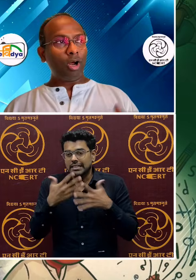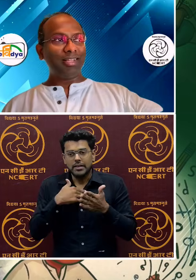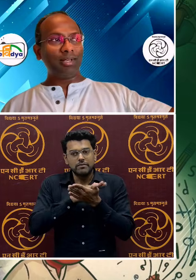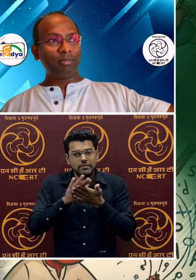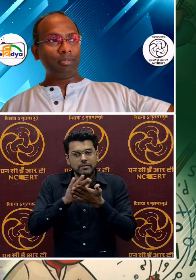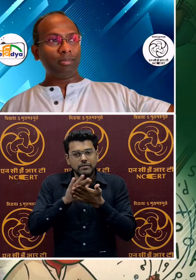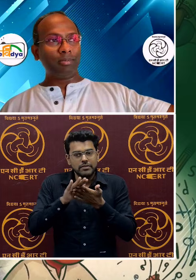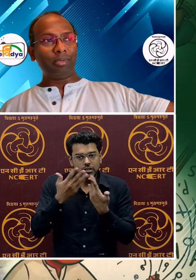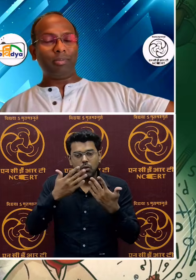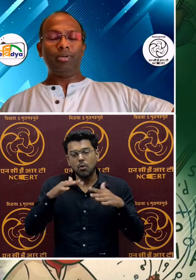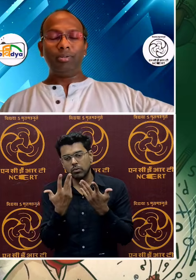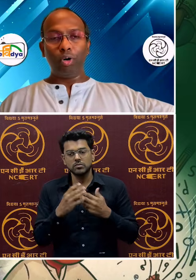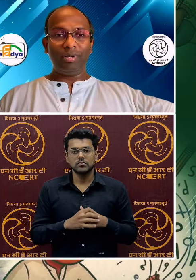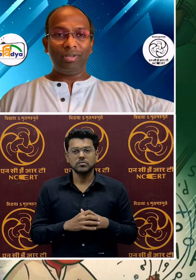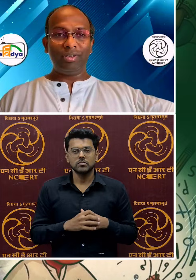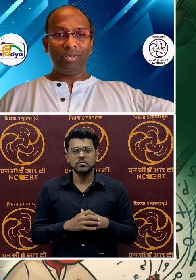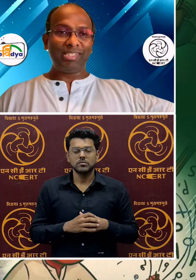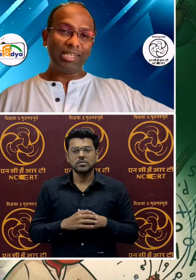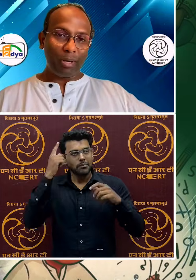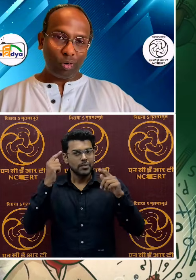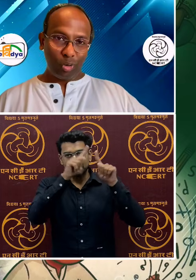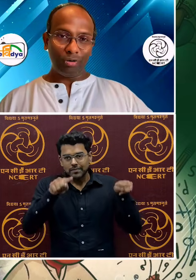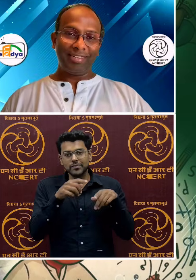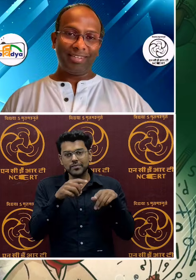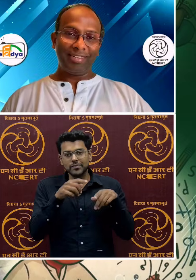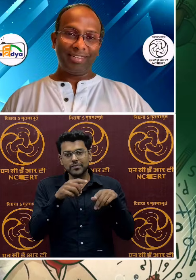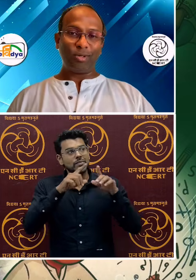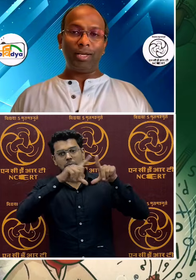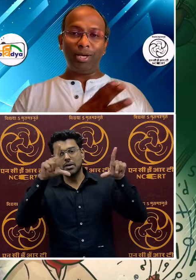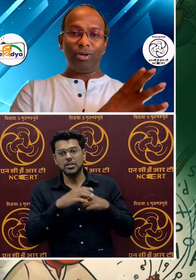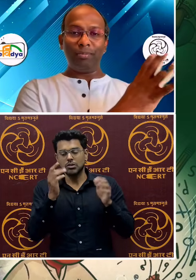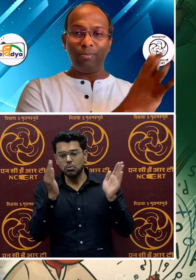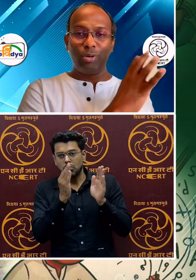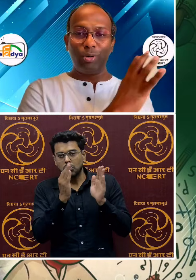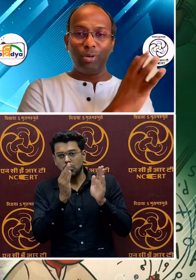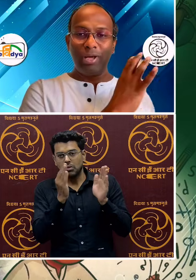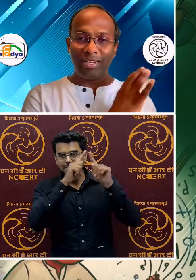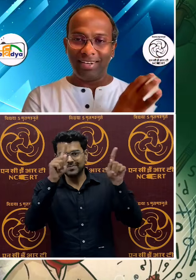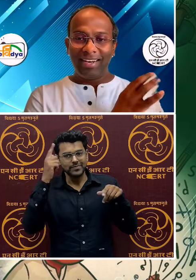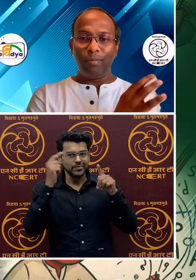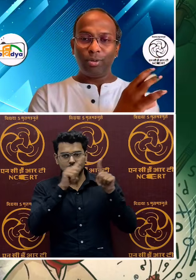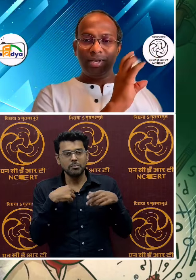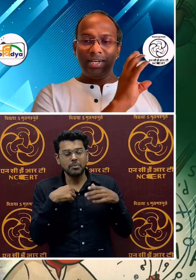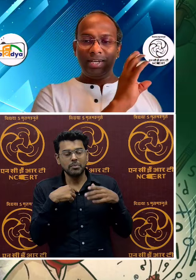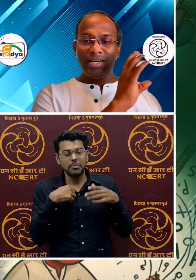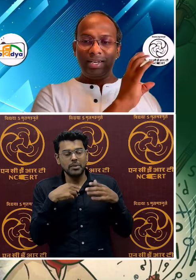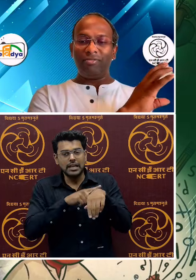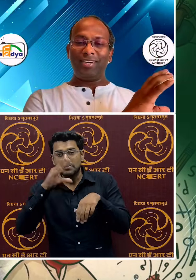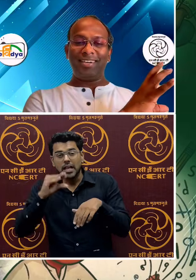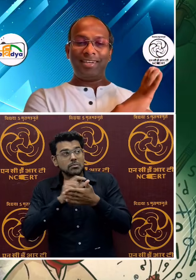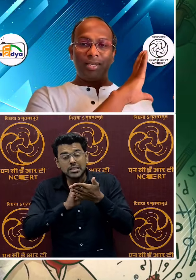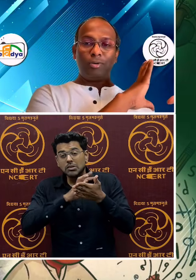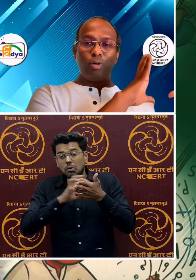finish, already the board, which is 6x4 board only. So little bit only, ma'am would have the time to